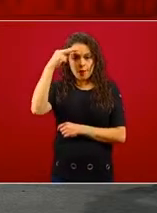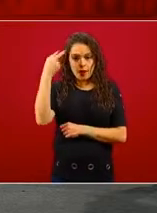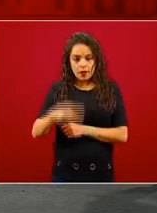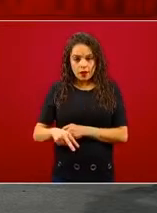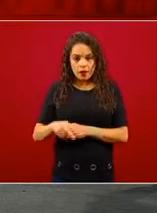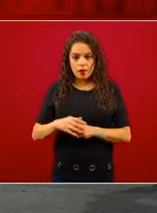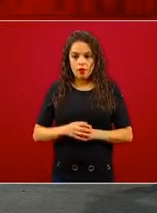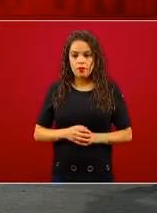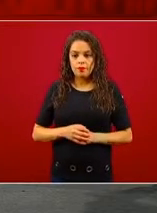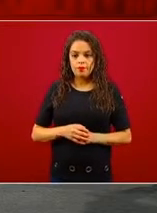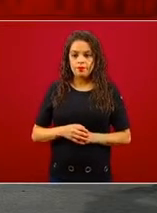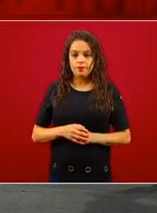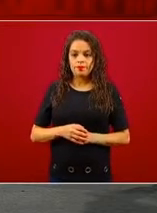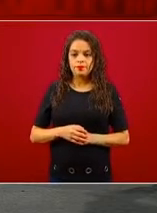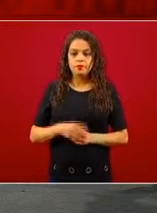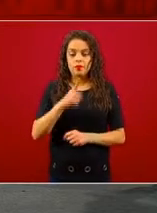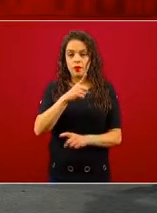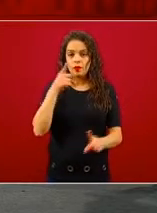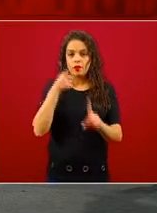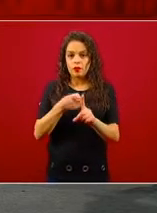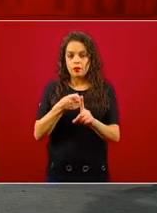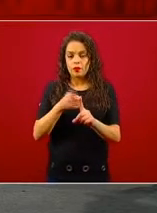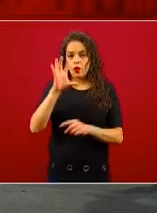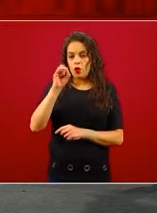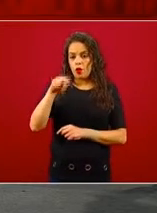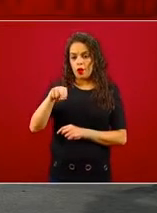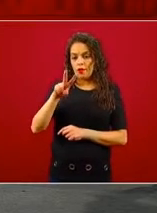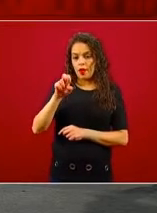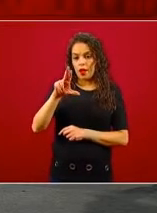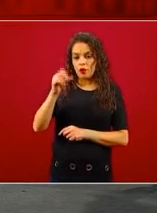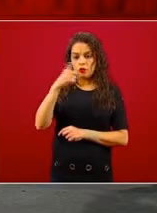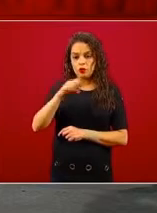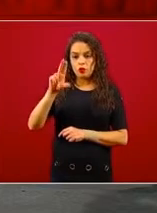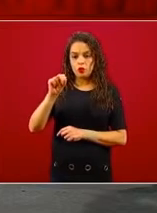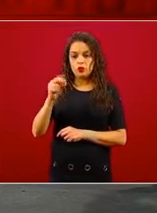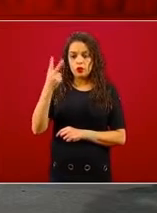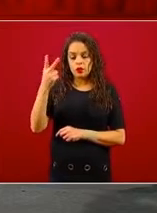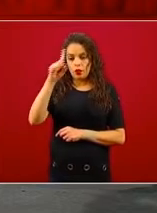signed, including Mexico,